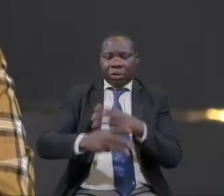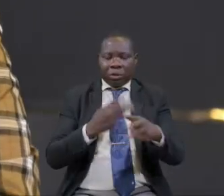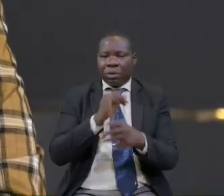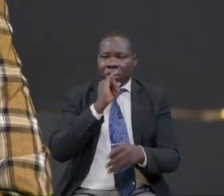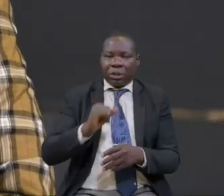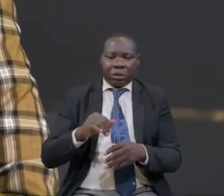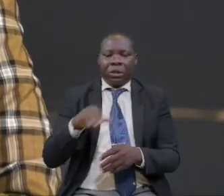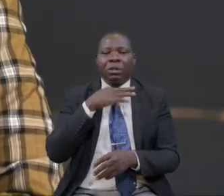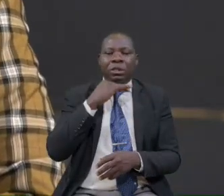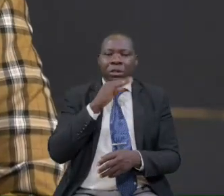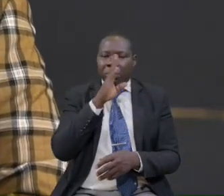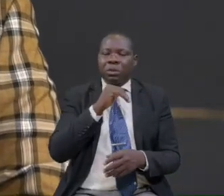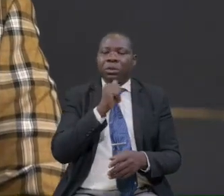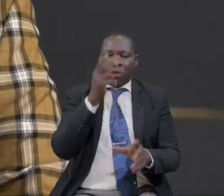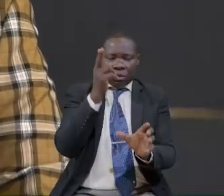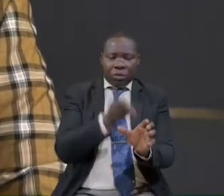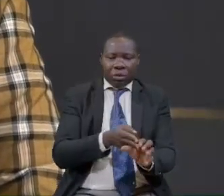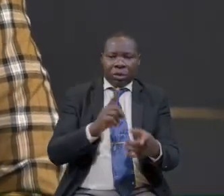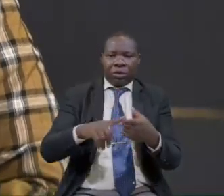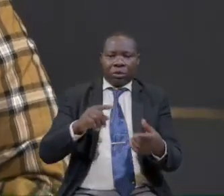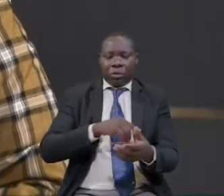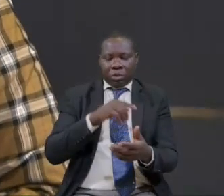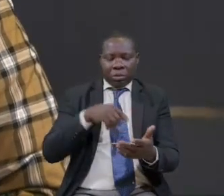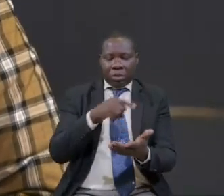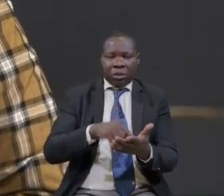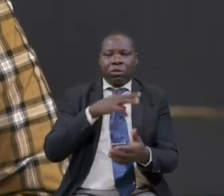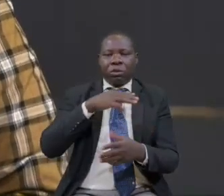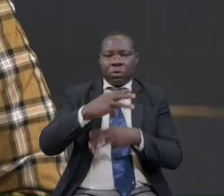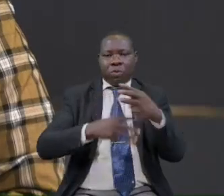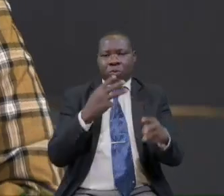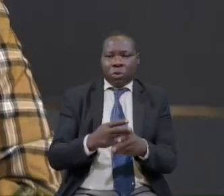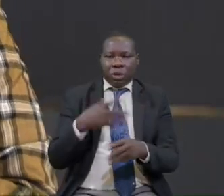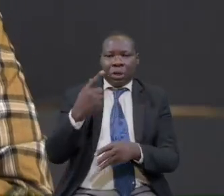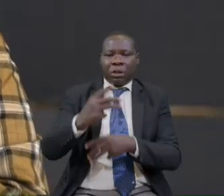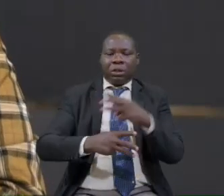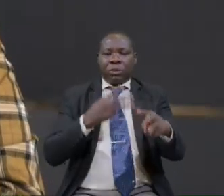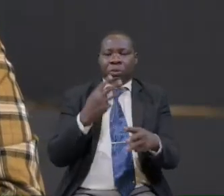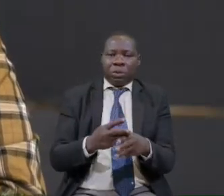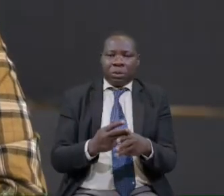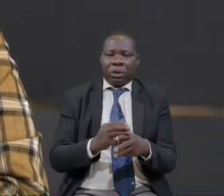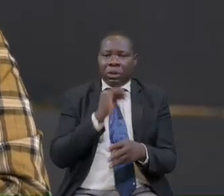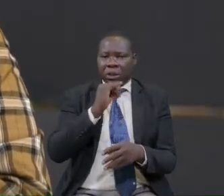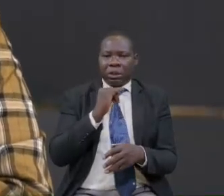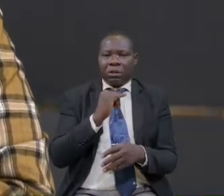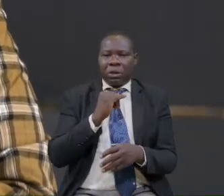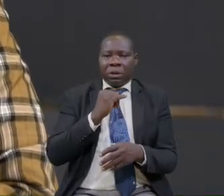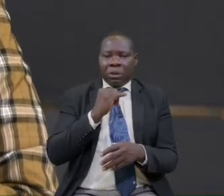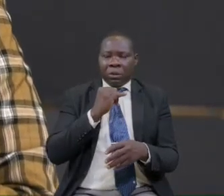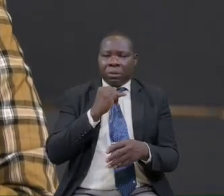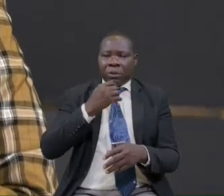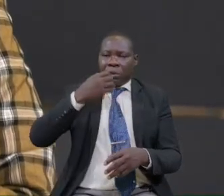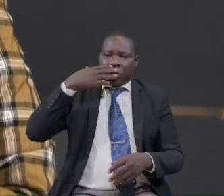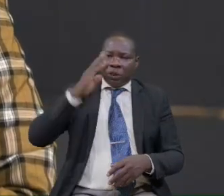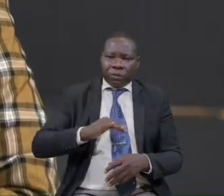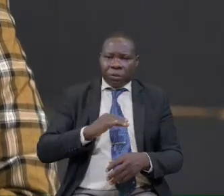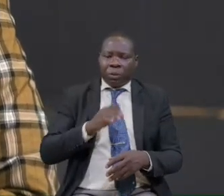conformed unto this world. The world is harmful. Do not be conformed